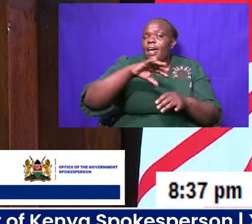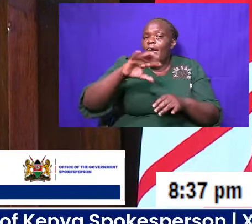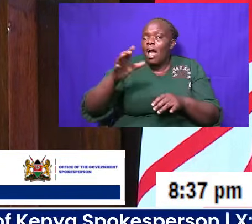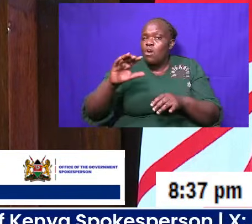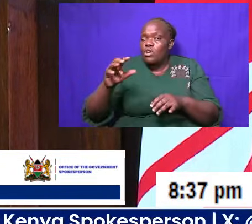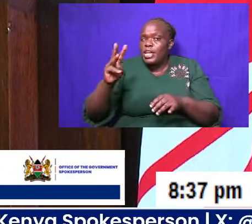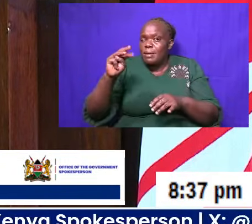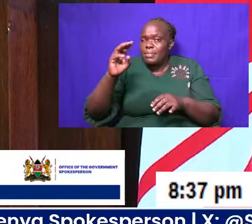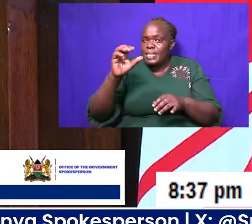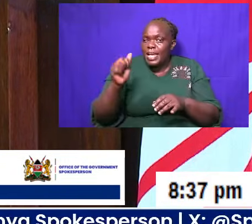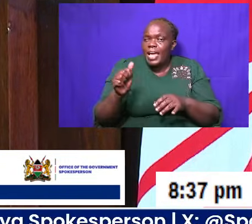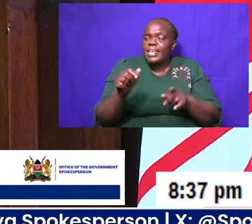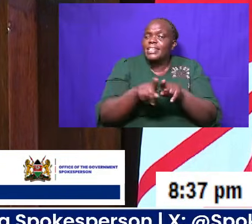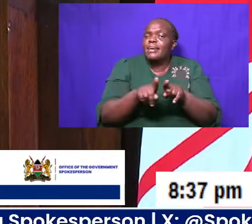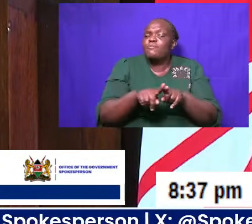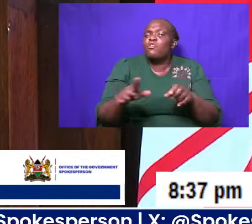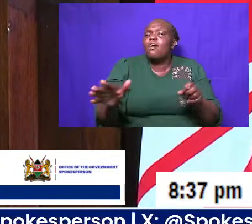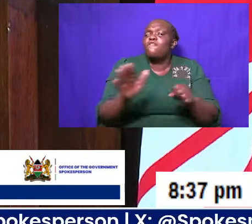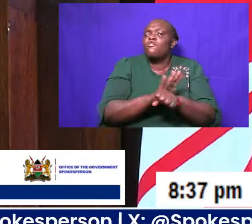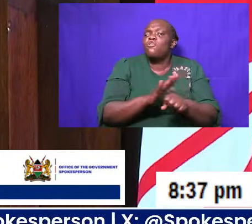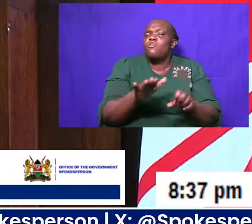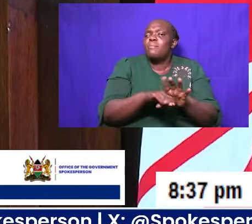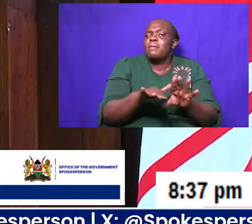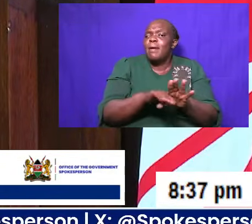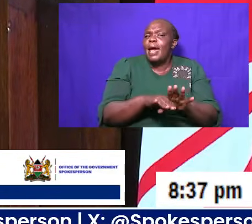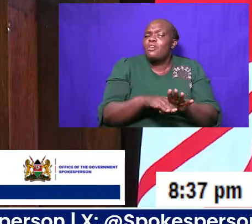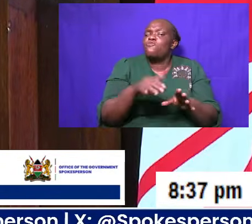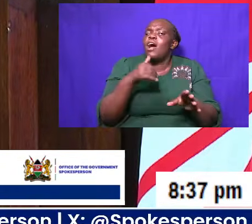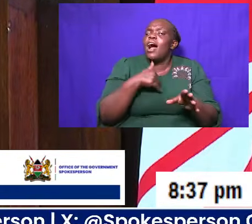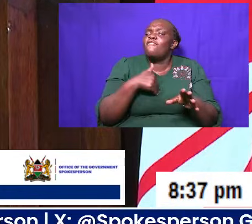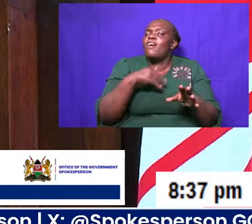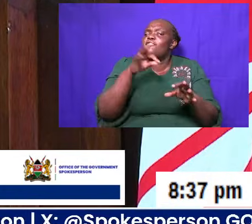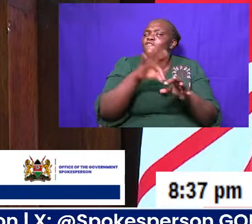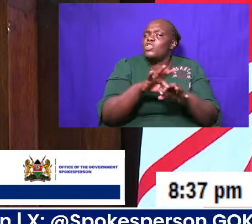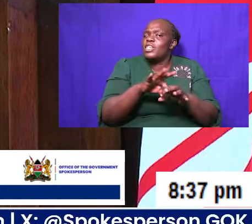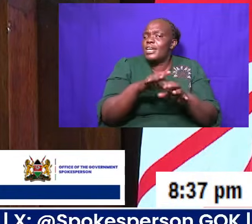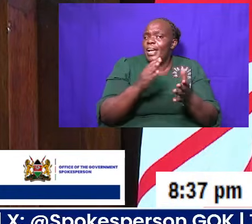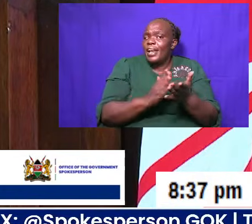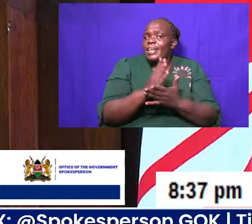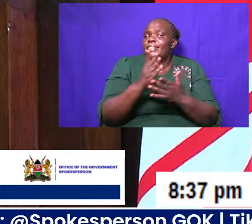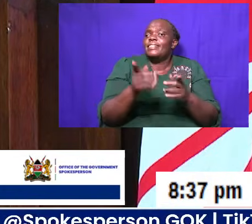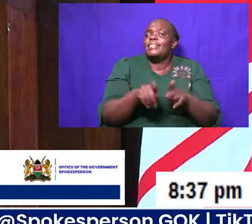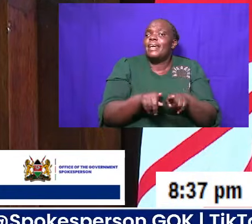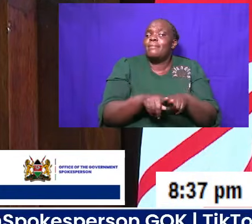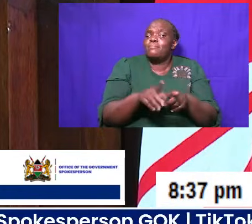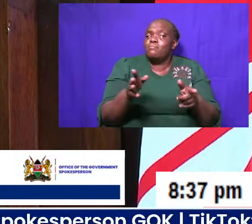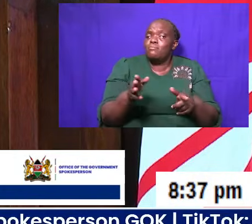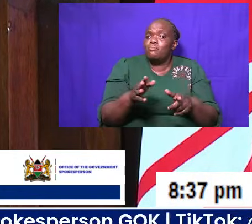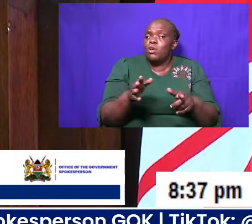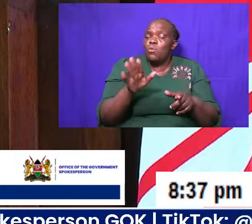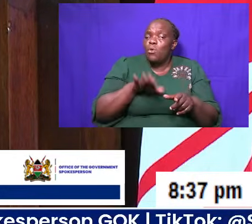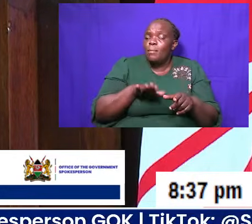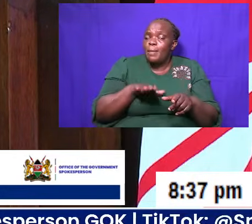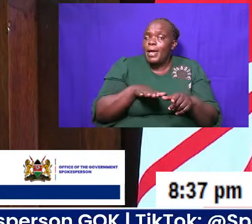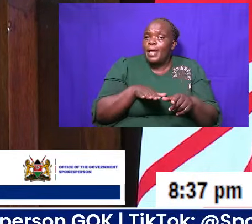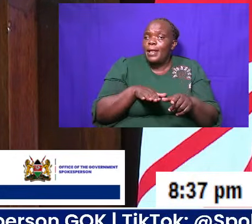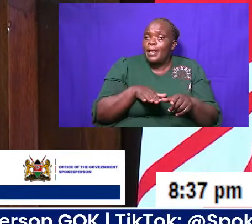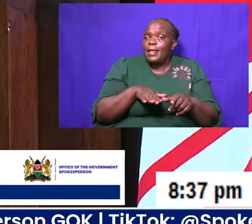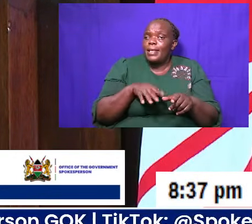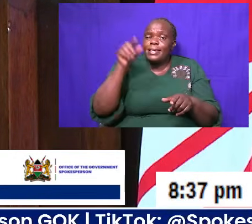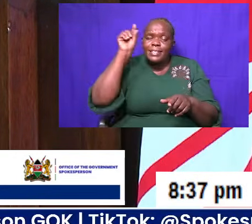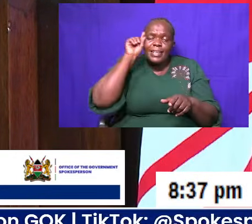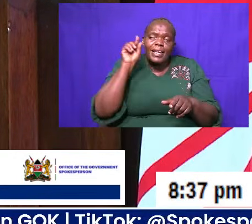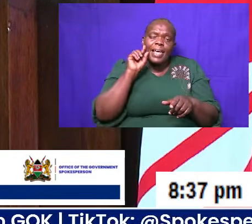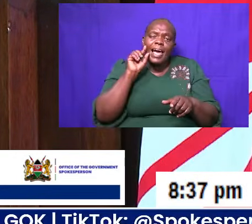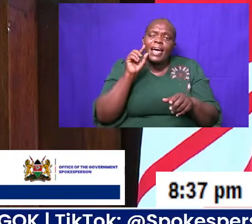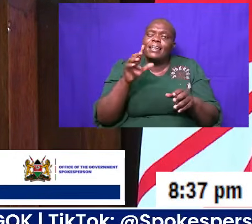are you're a full member. You have a voting right. So we have women and gender division